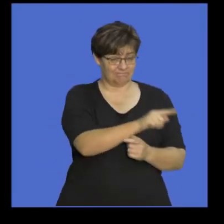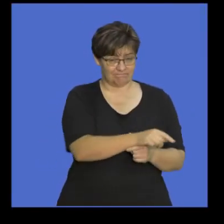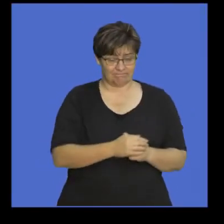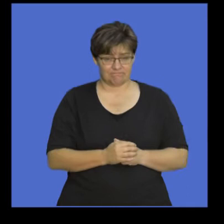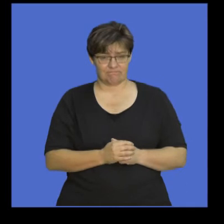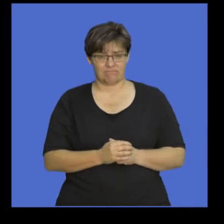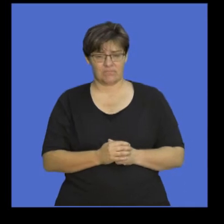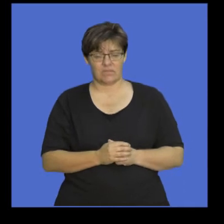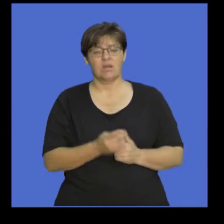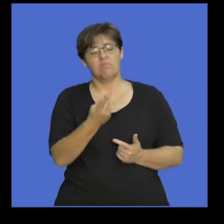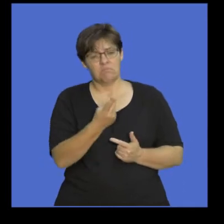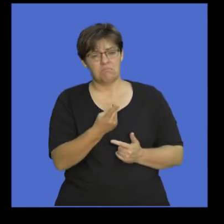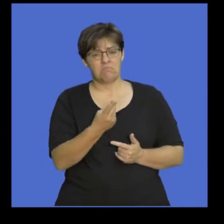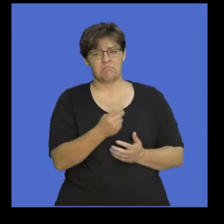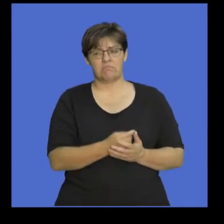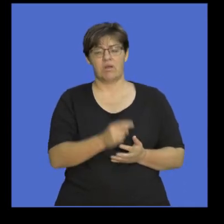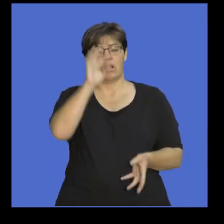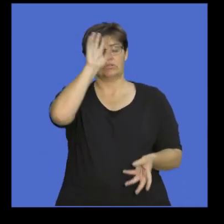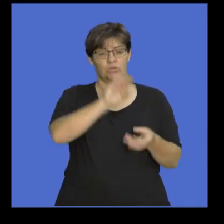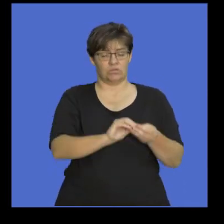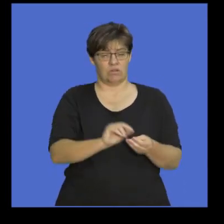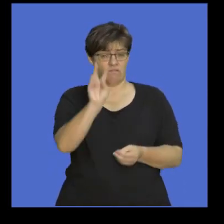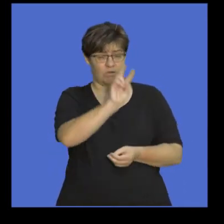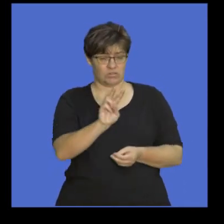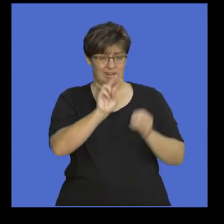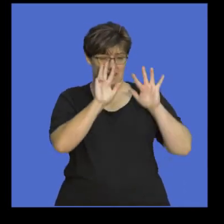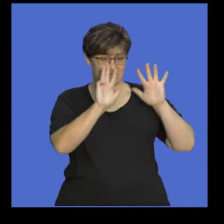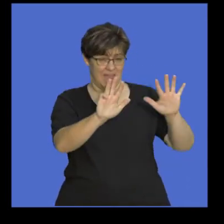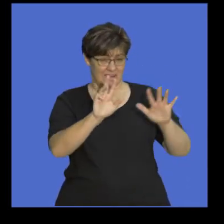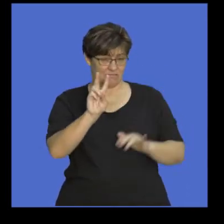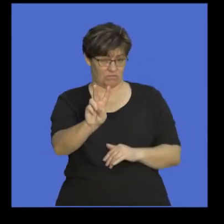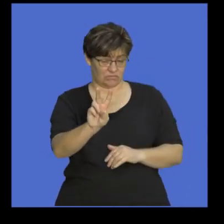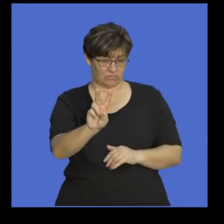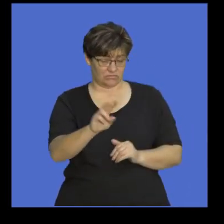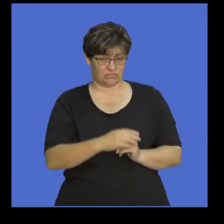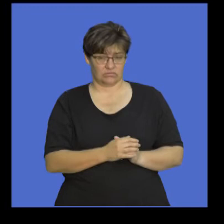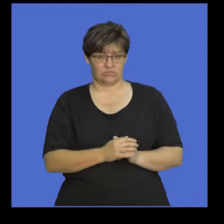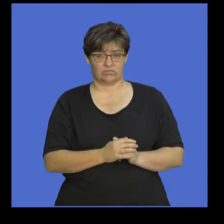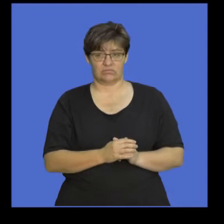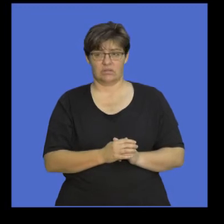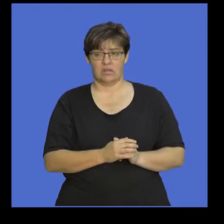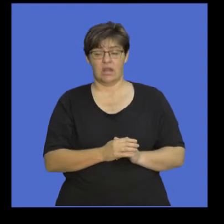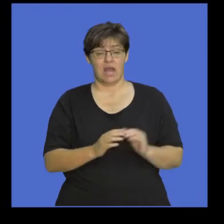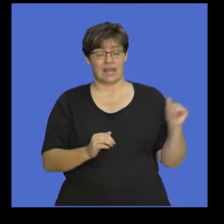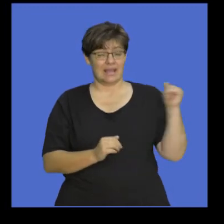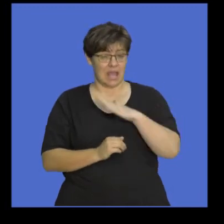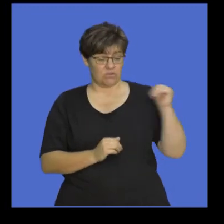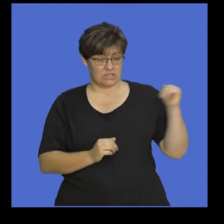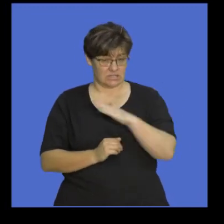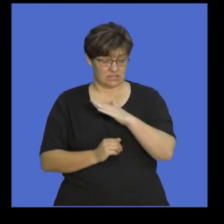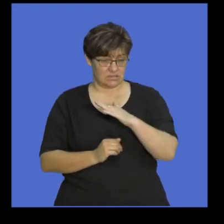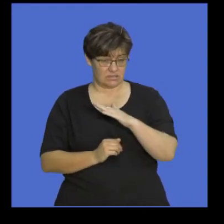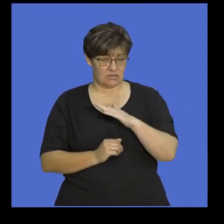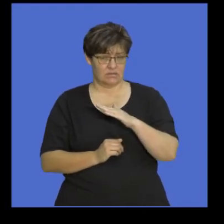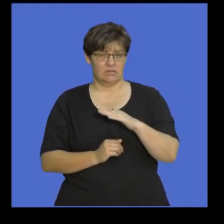now here's a scenario. If the total voltage in the circuit was 9 volts, okay, and then the total current that was